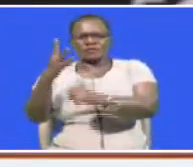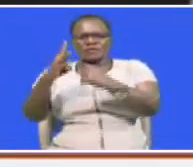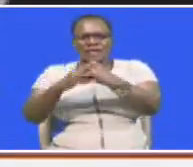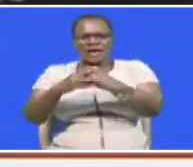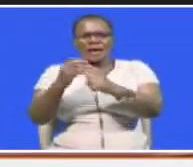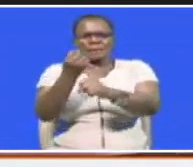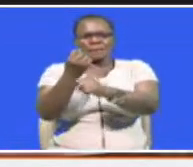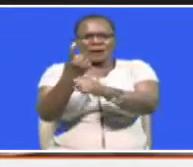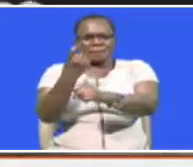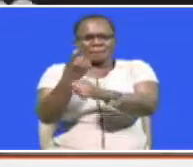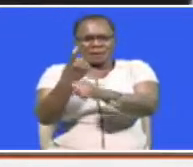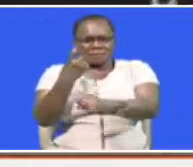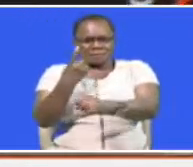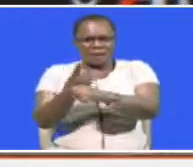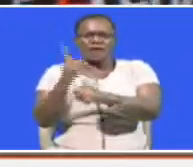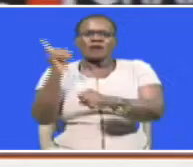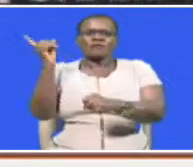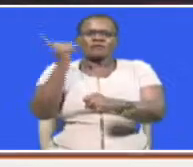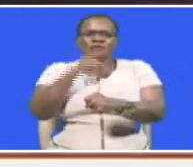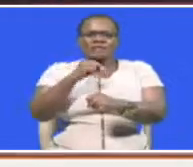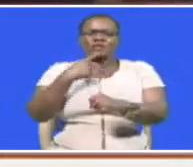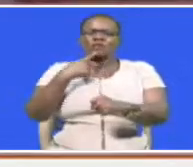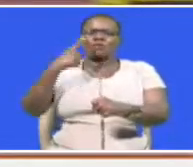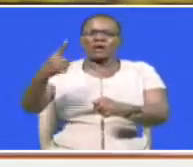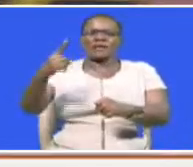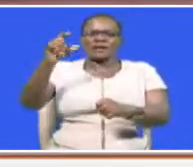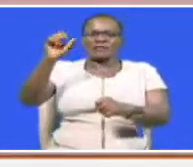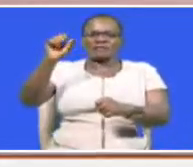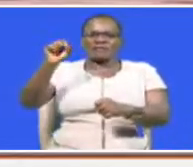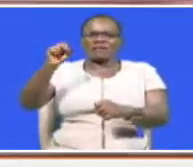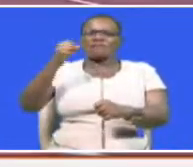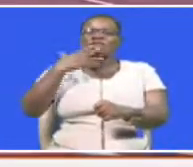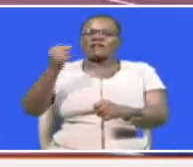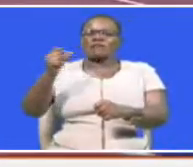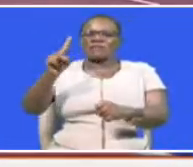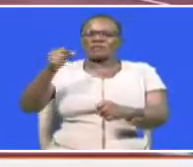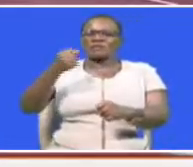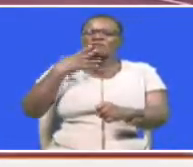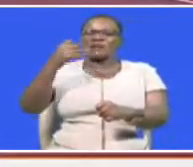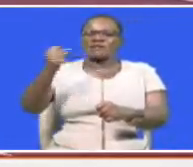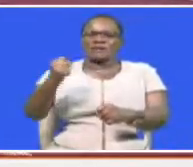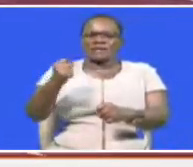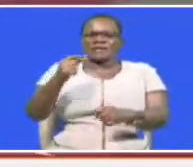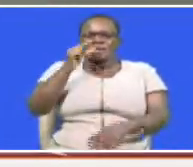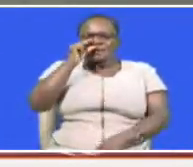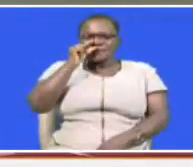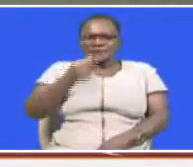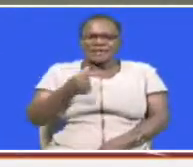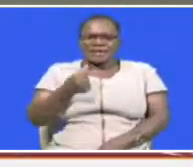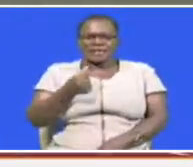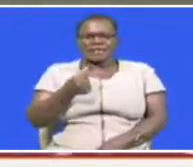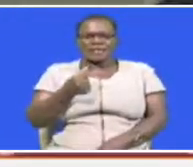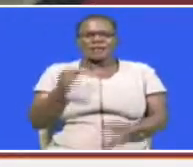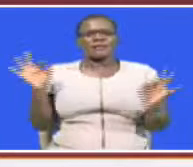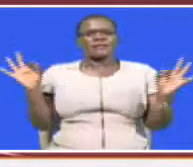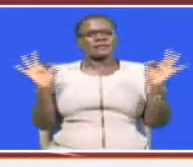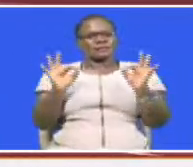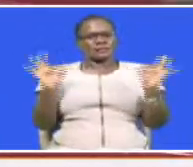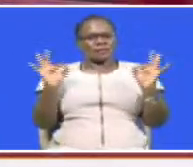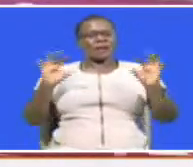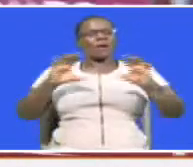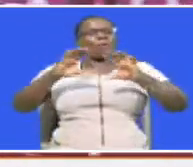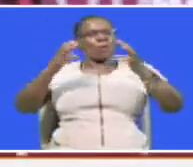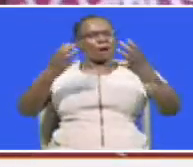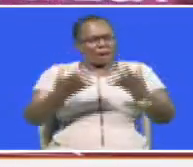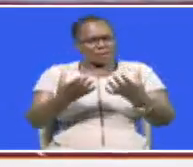11 microseconds to complete the 100 and 500 meters women race in Florence, Italy, to the surprise of the